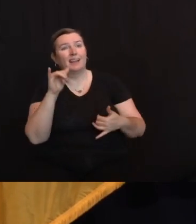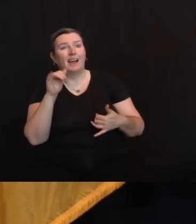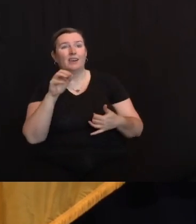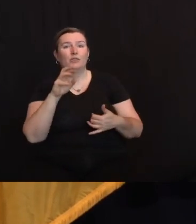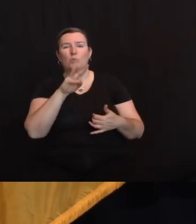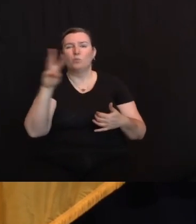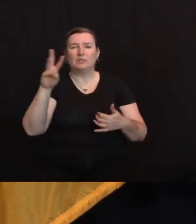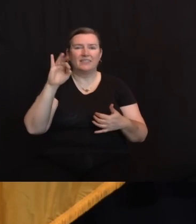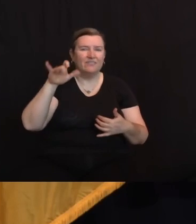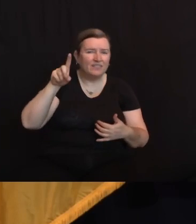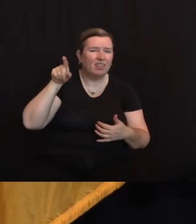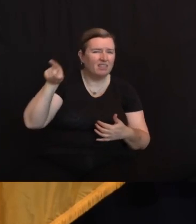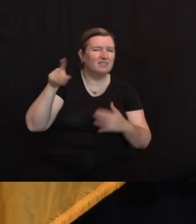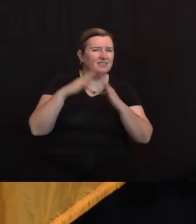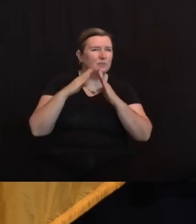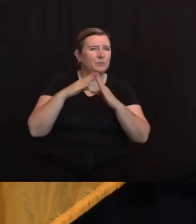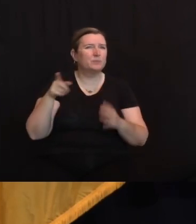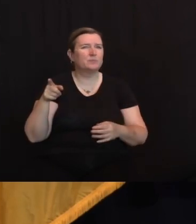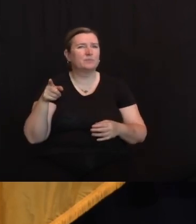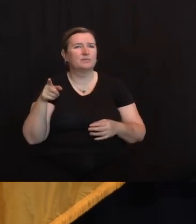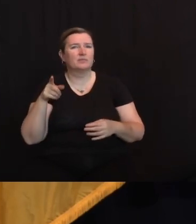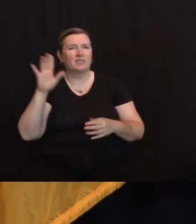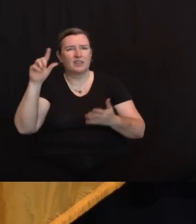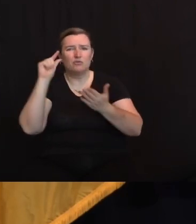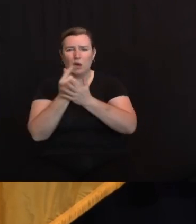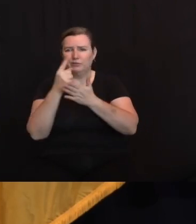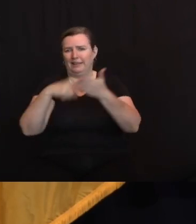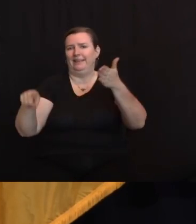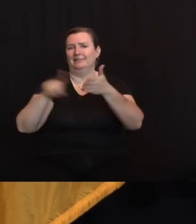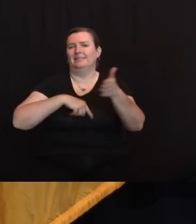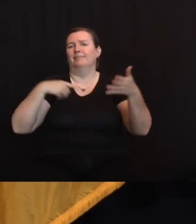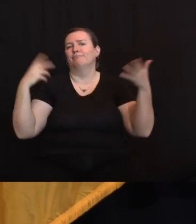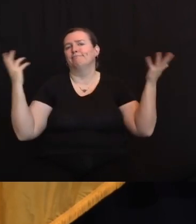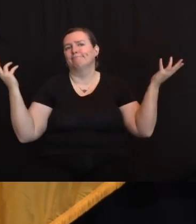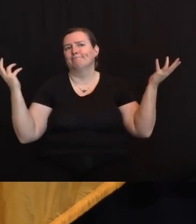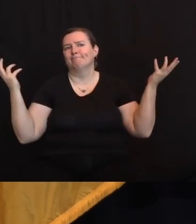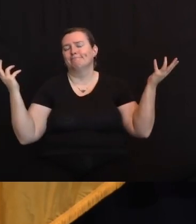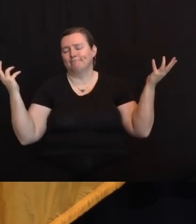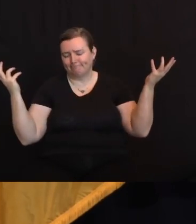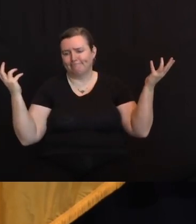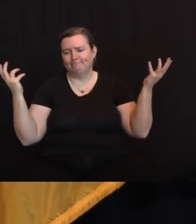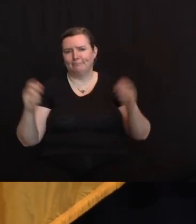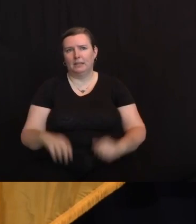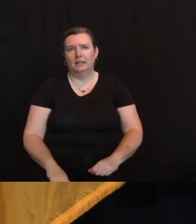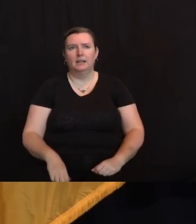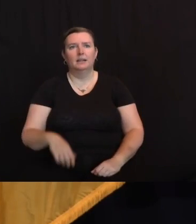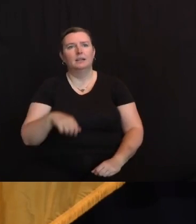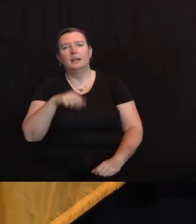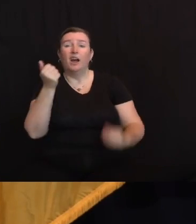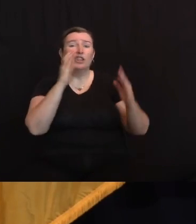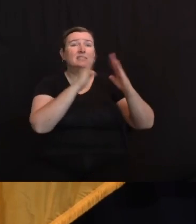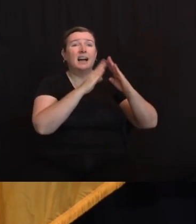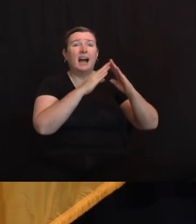Regional canceled their graduation. Another community canceled their participation in the last